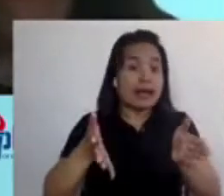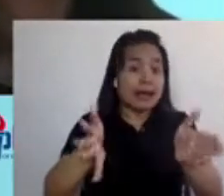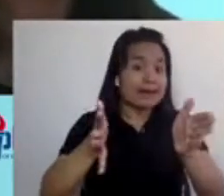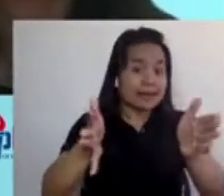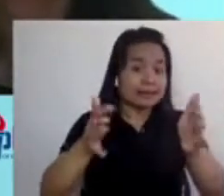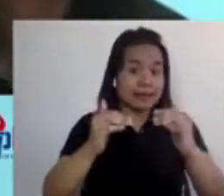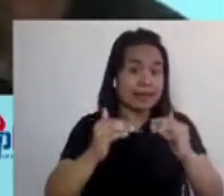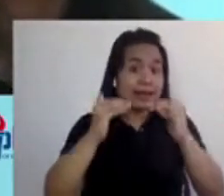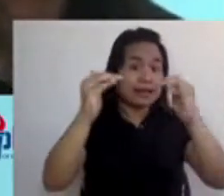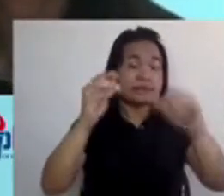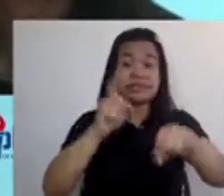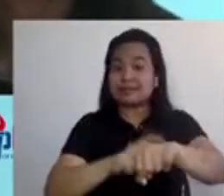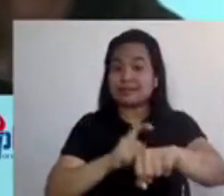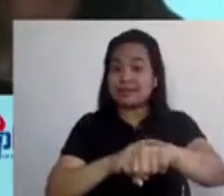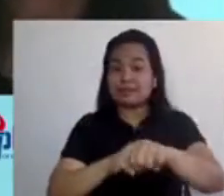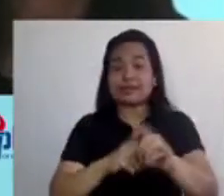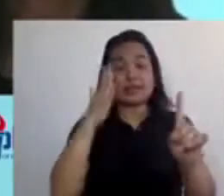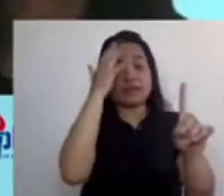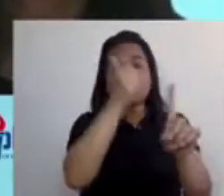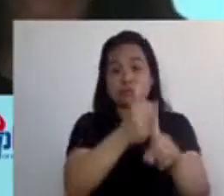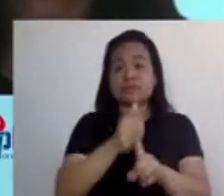the accomplishment of these forms.